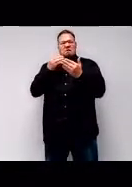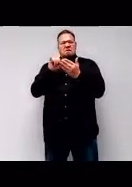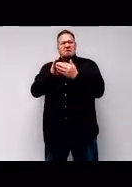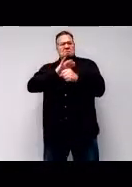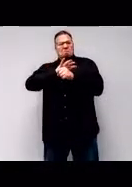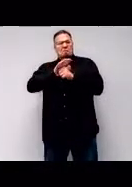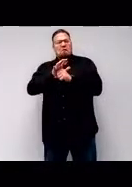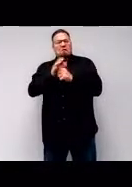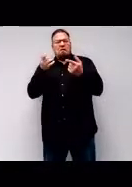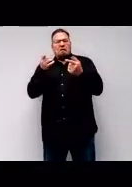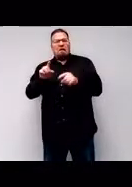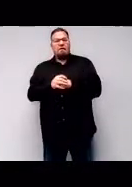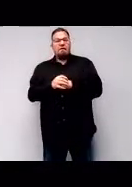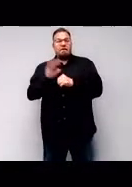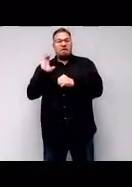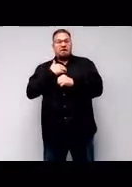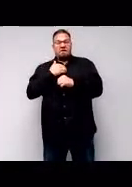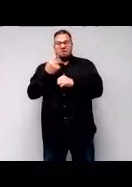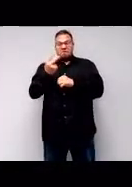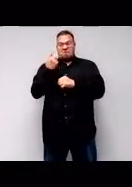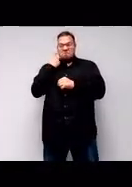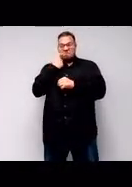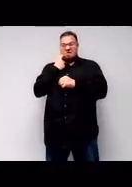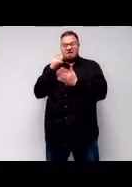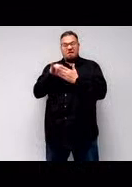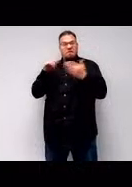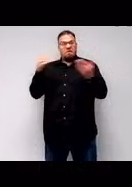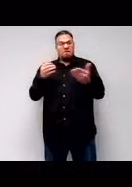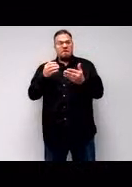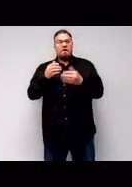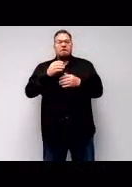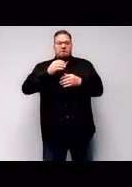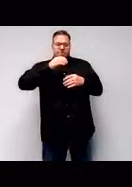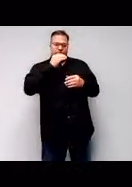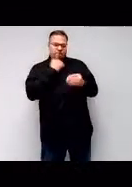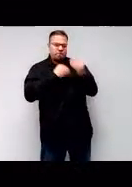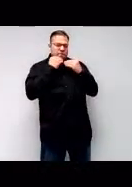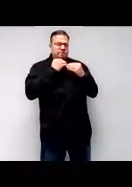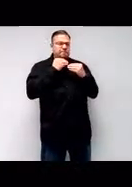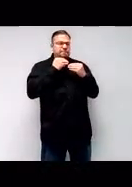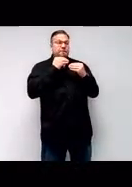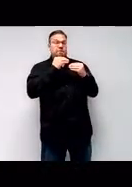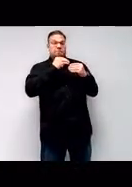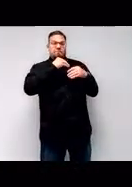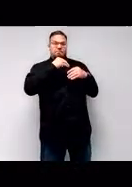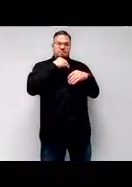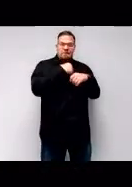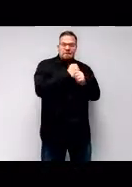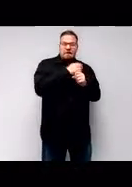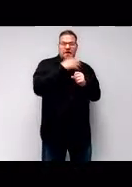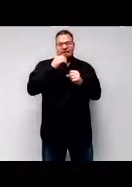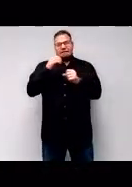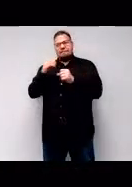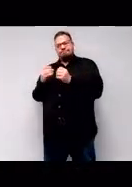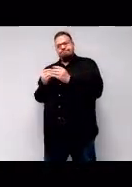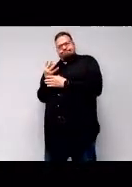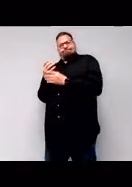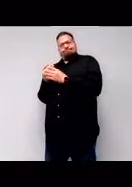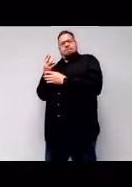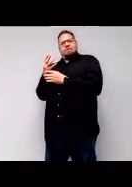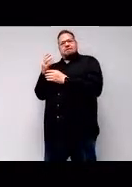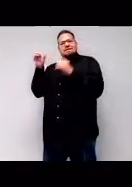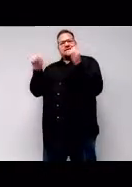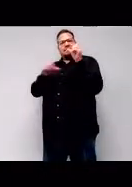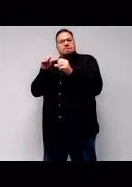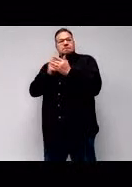So our two youngest programs are our Culinary Arts and Management program and our Sustainable Plant Science and Technology program.